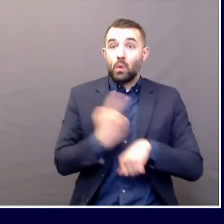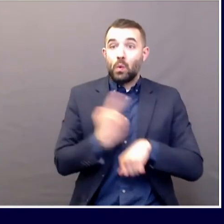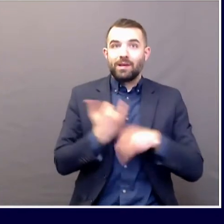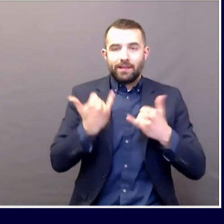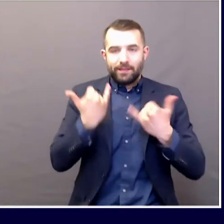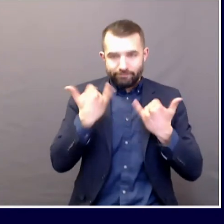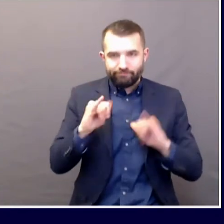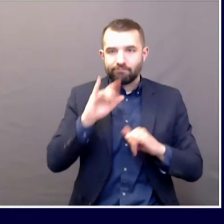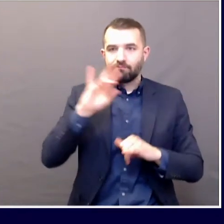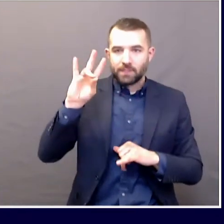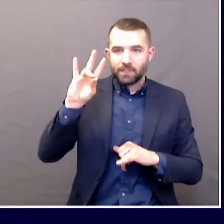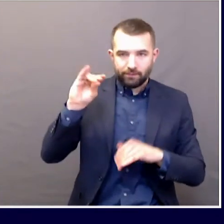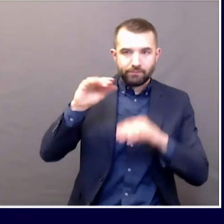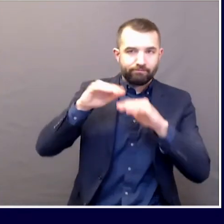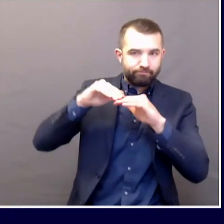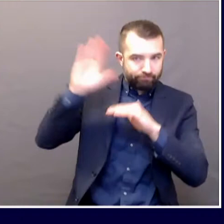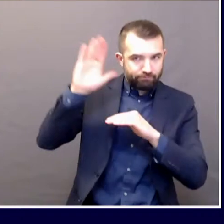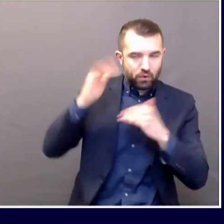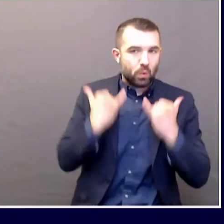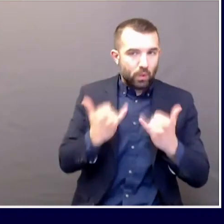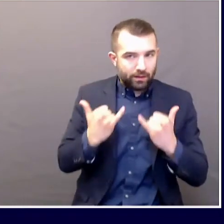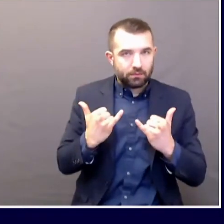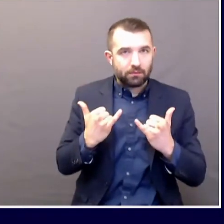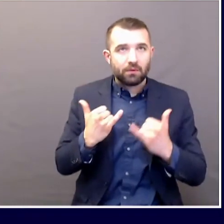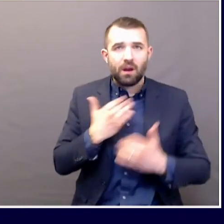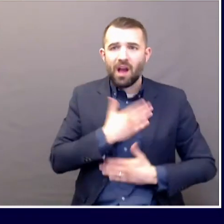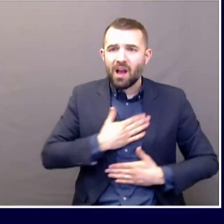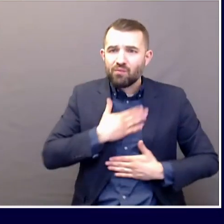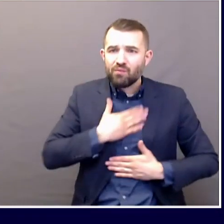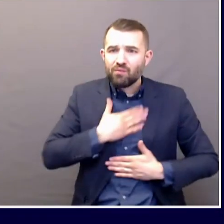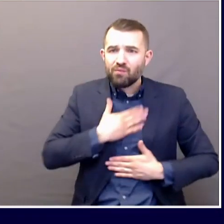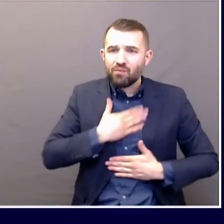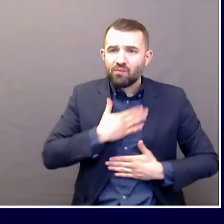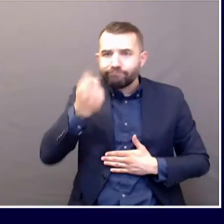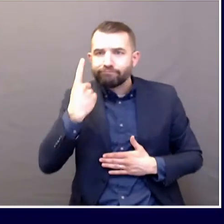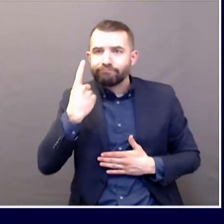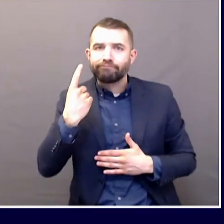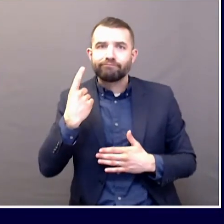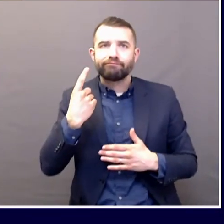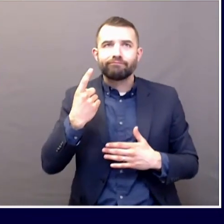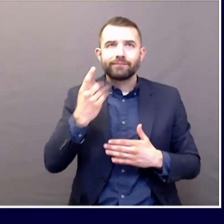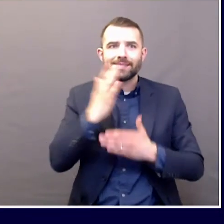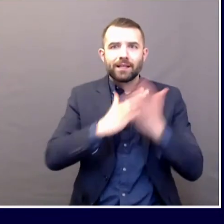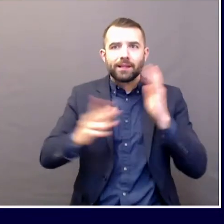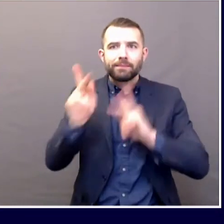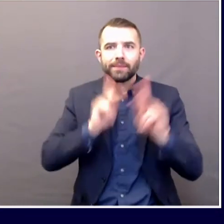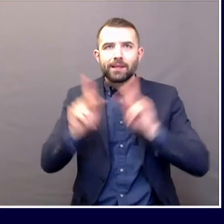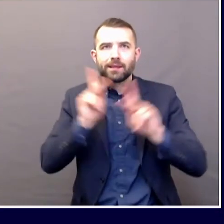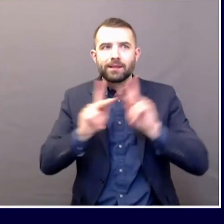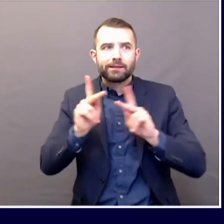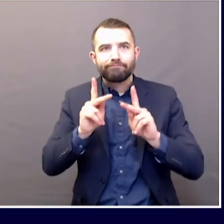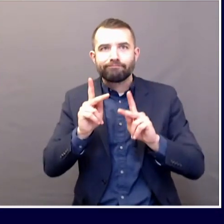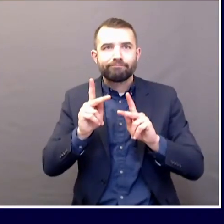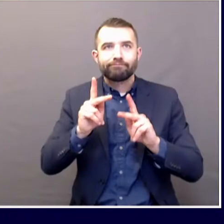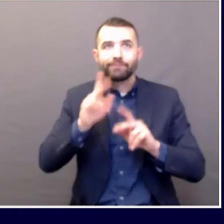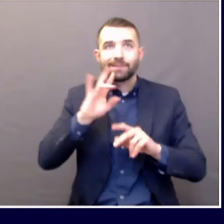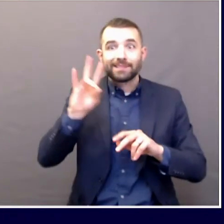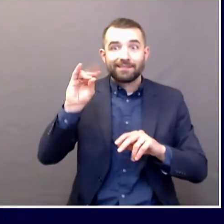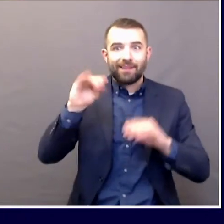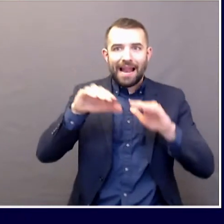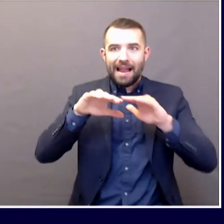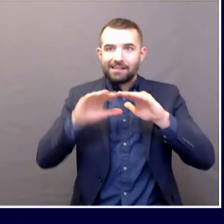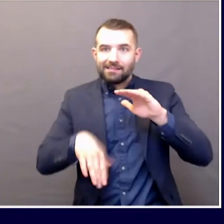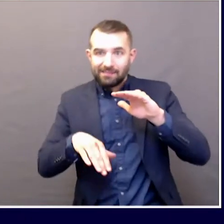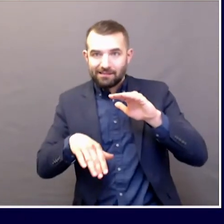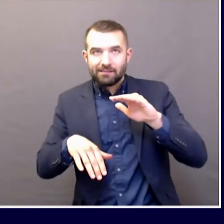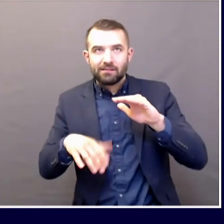we do appreciate that there are people who are in other categories who are, eager to get a vaccine. We are eager